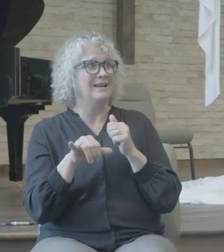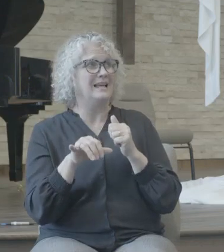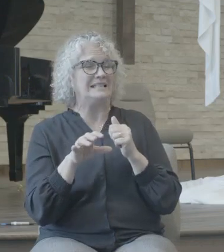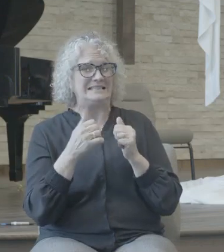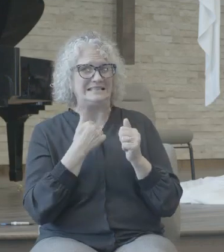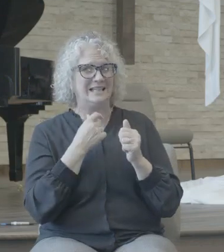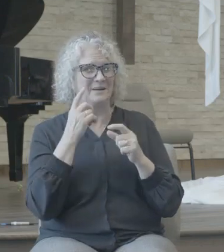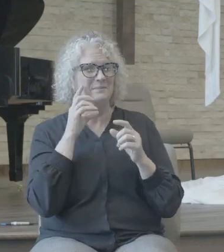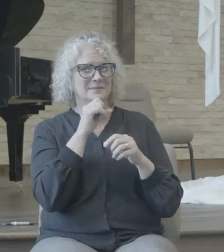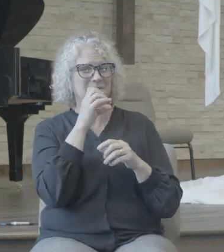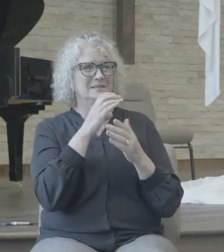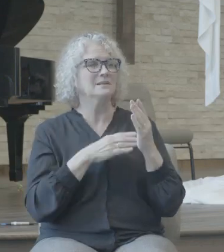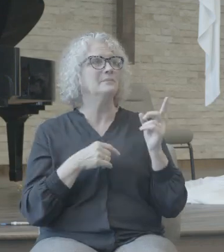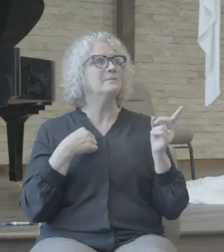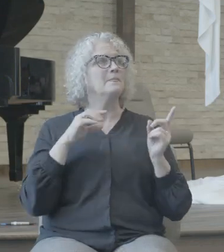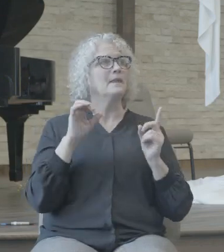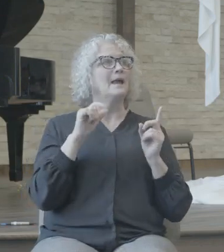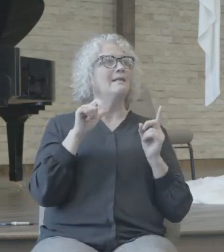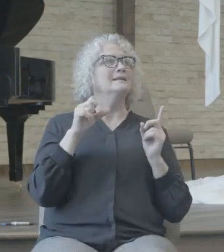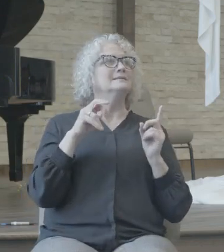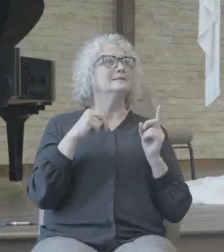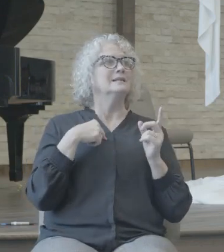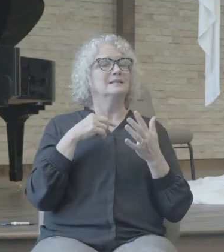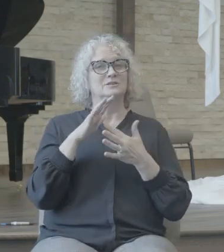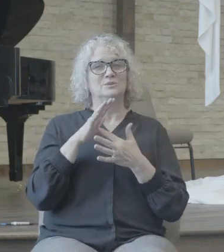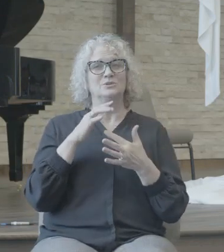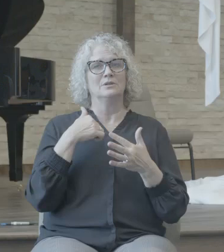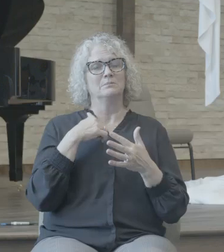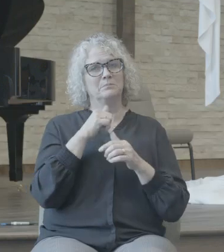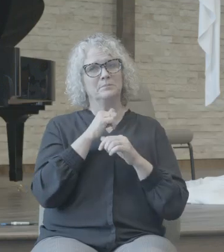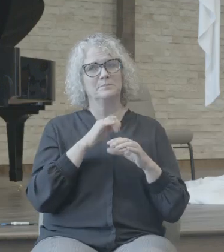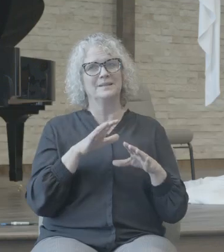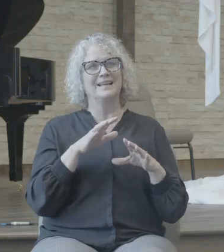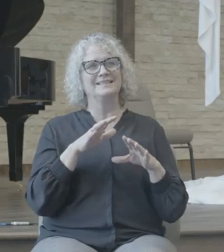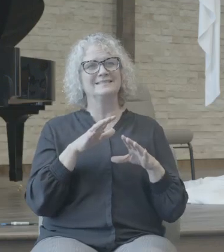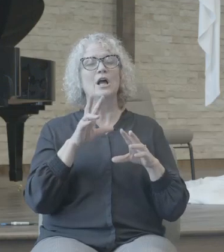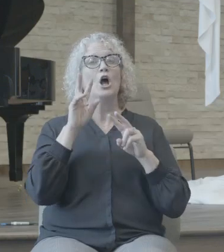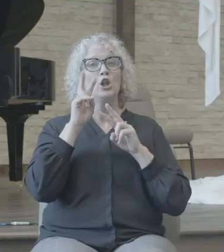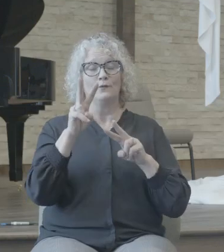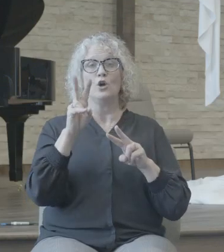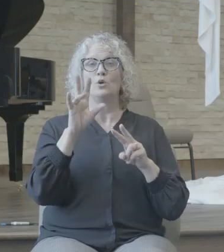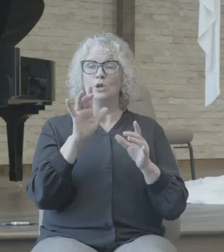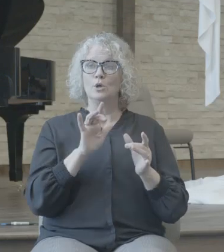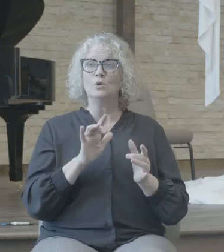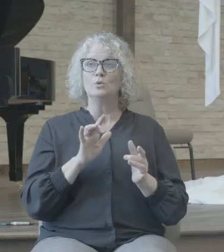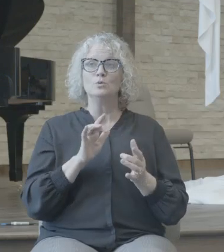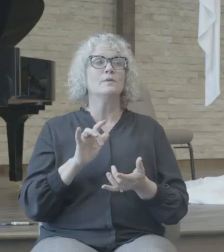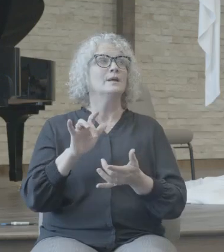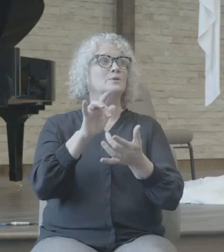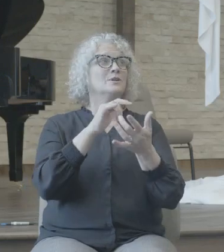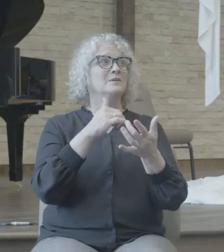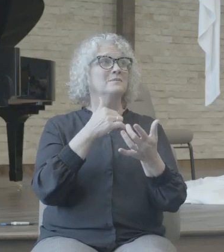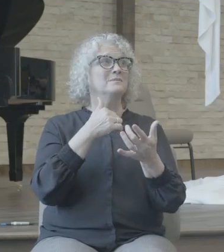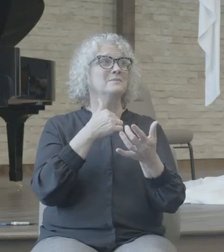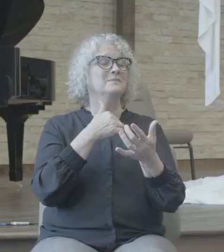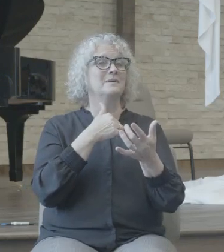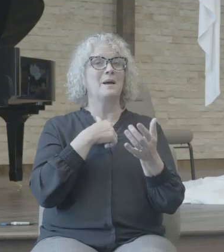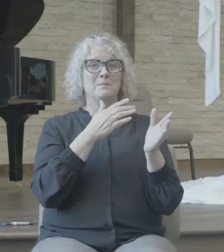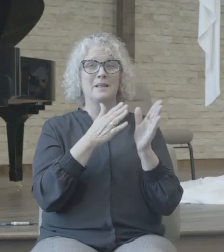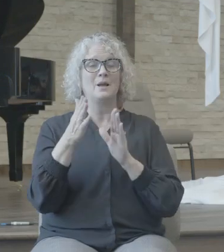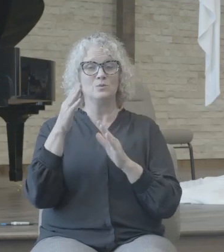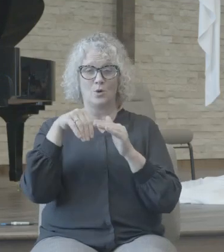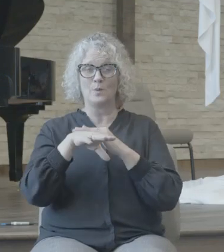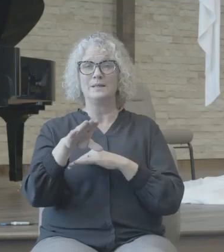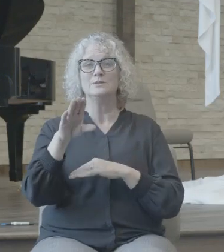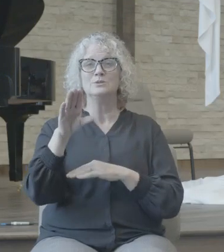Hi, I'm Allison. I'm a junior here at West, and I'm really looking forward to this trip because I'm planning on going into the public ministry, and